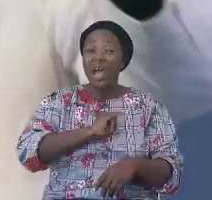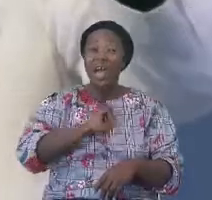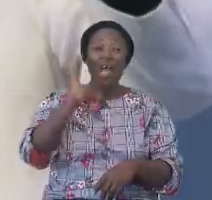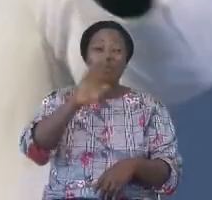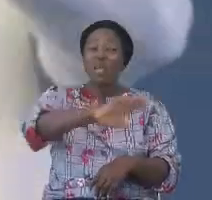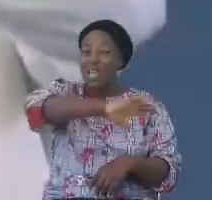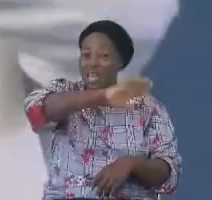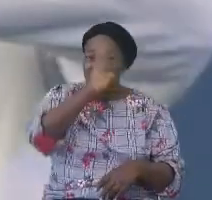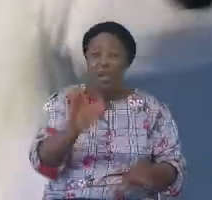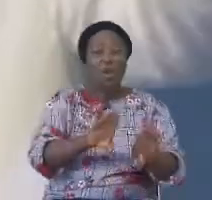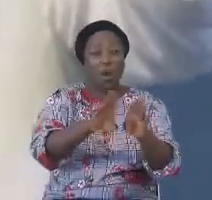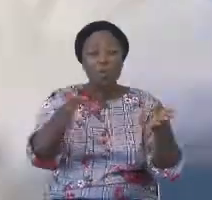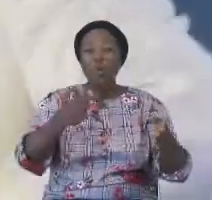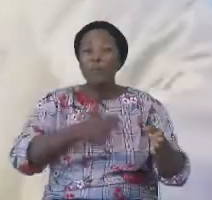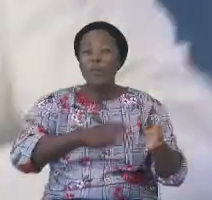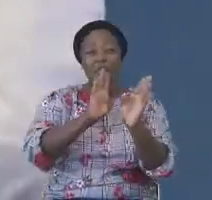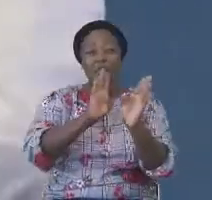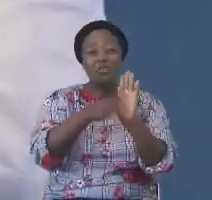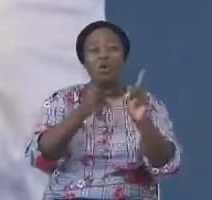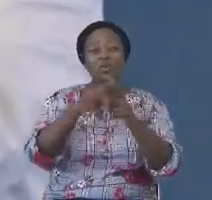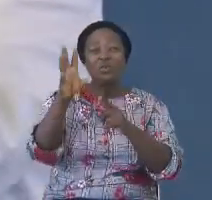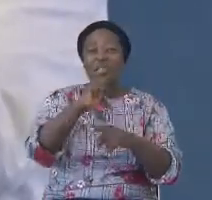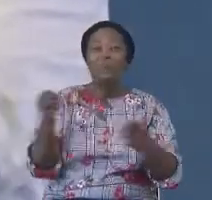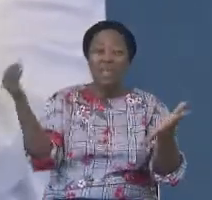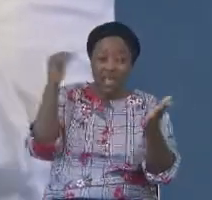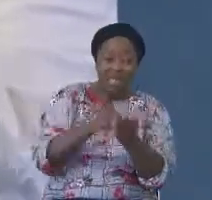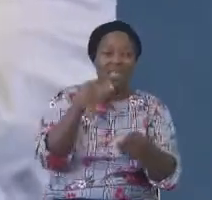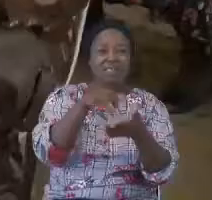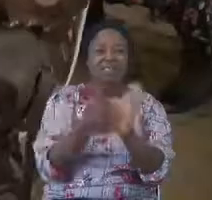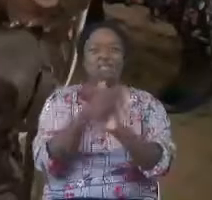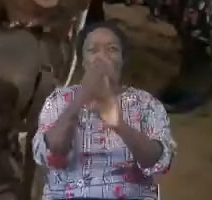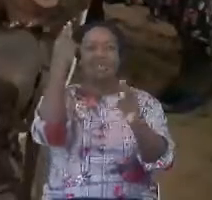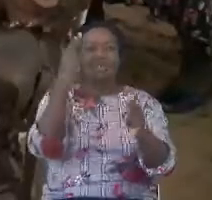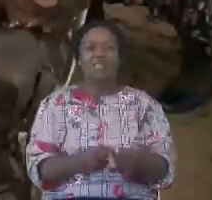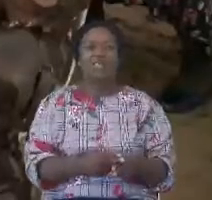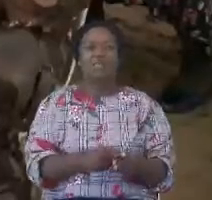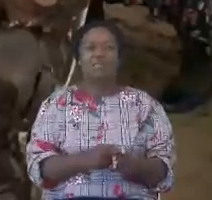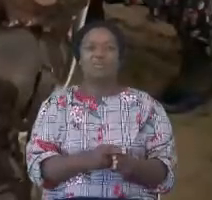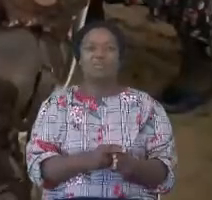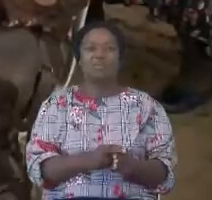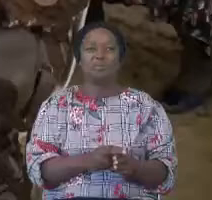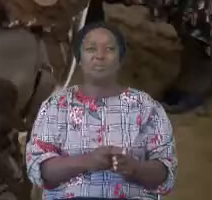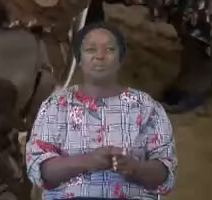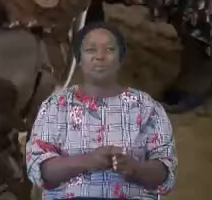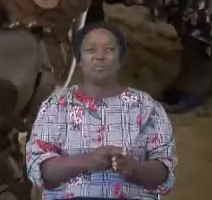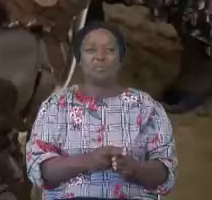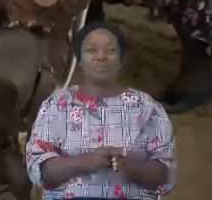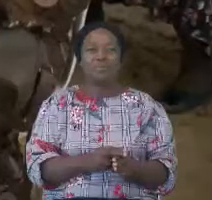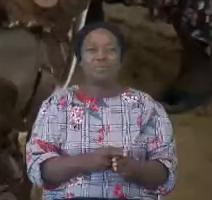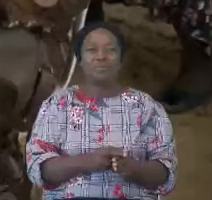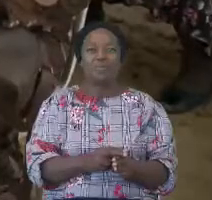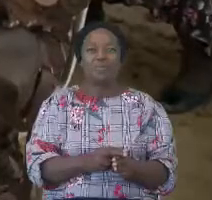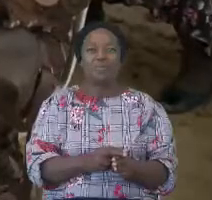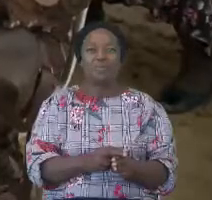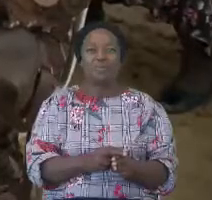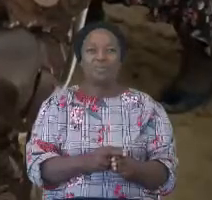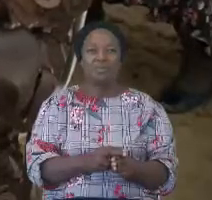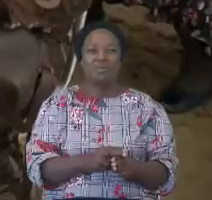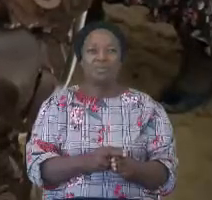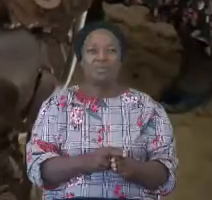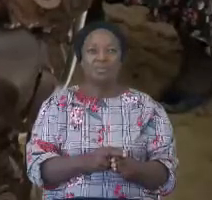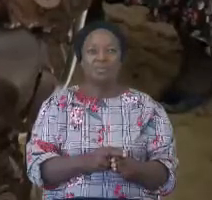they are gone and come forever i will never open my door to them again in